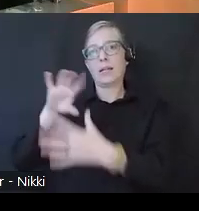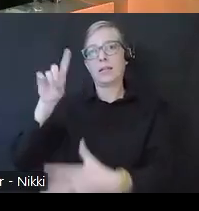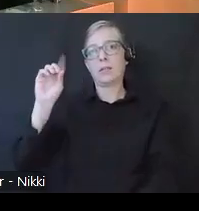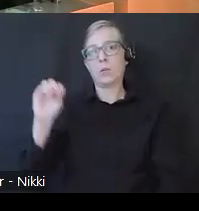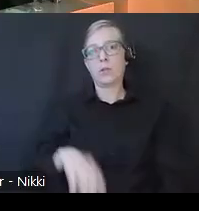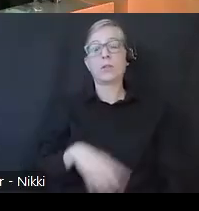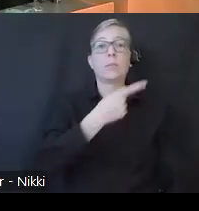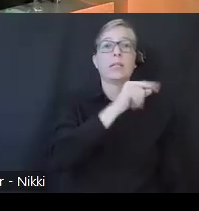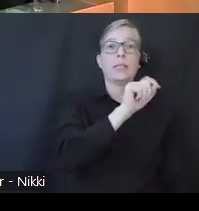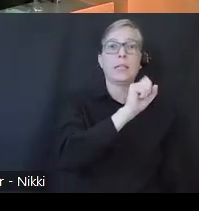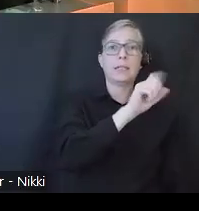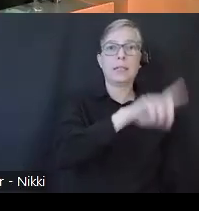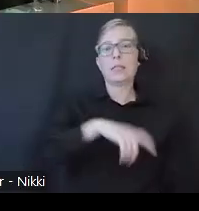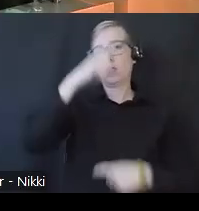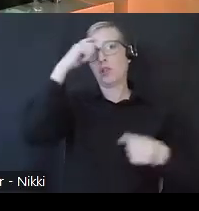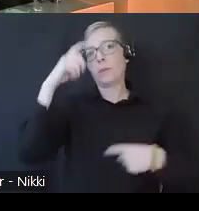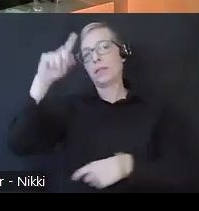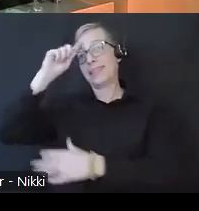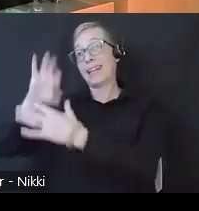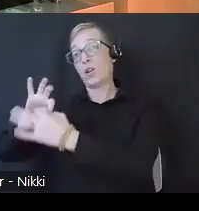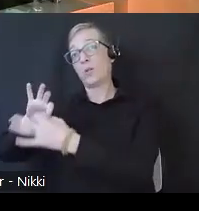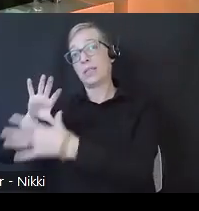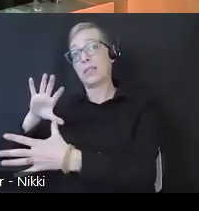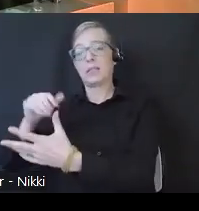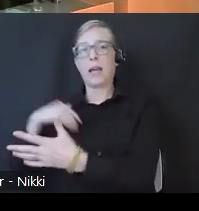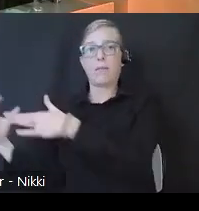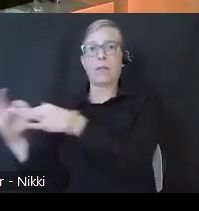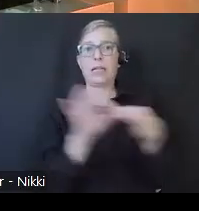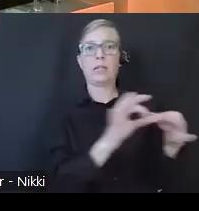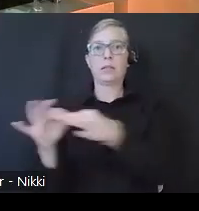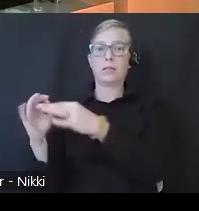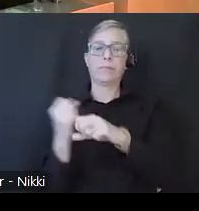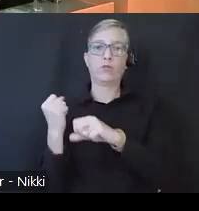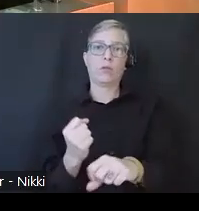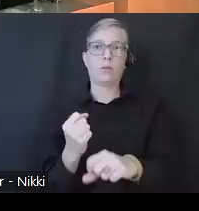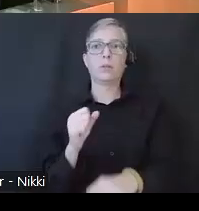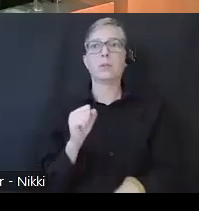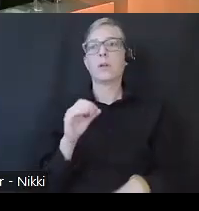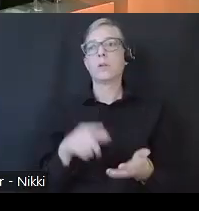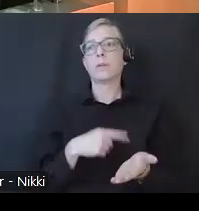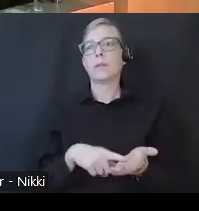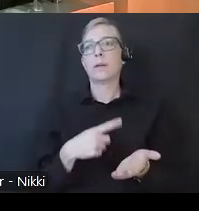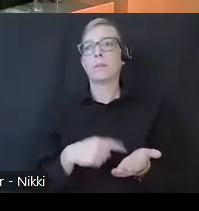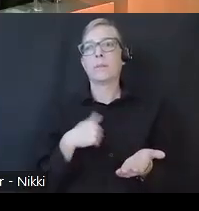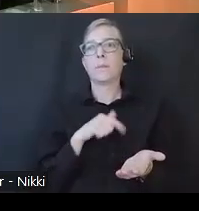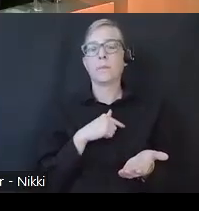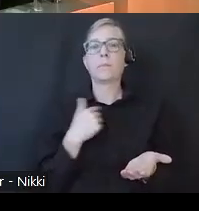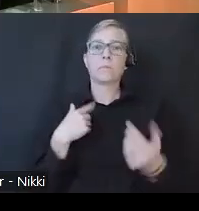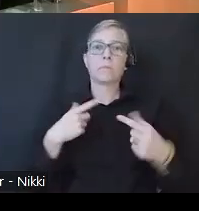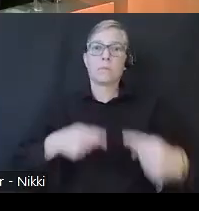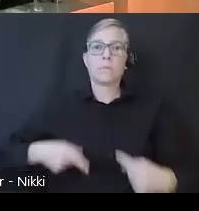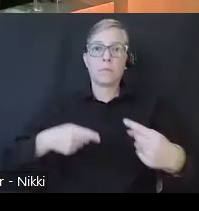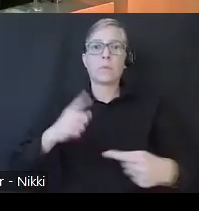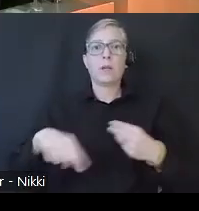PTSD, trauma, and psychosis. So sometimes we're struggling, even when we're